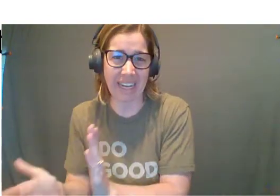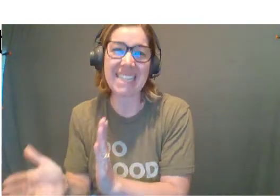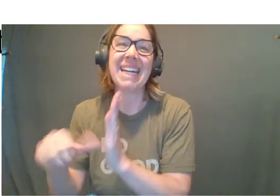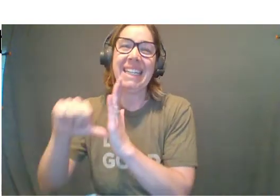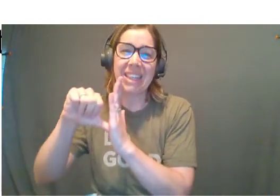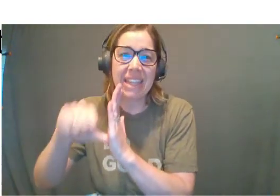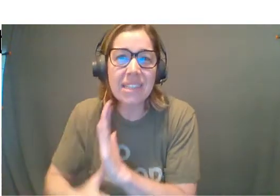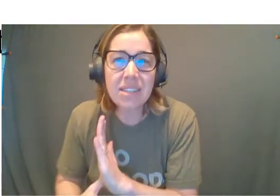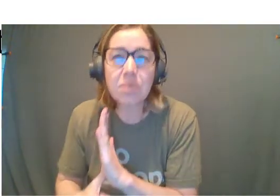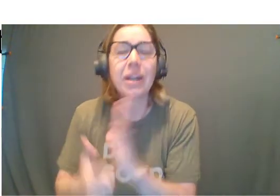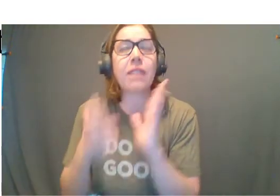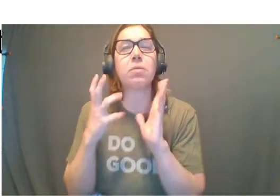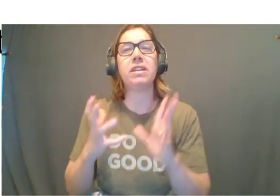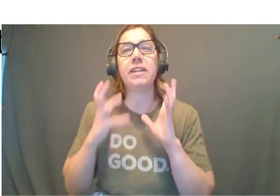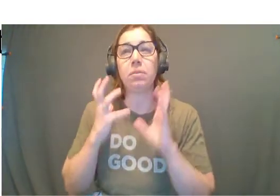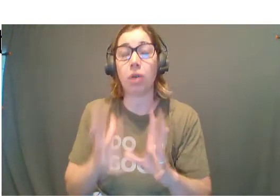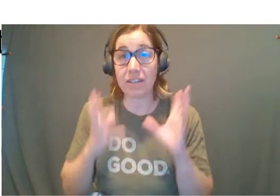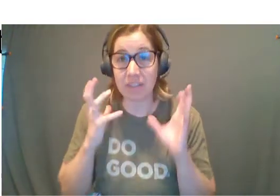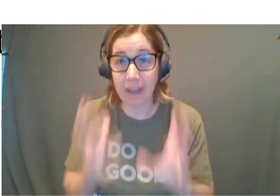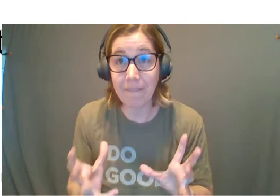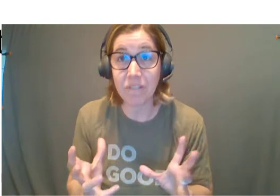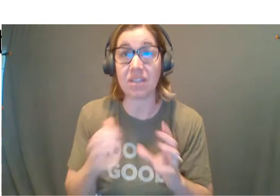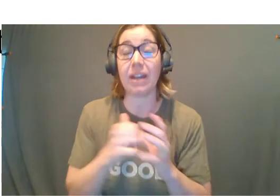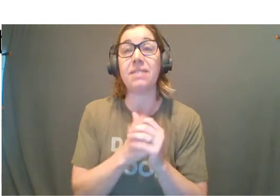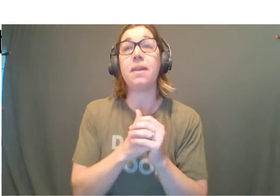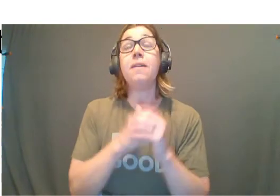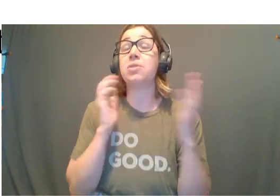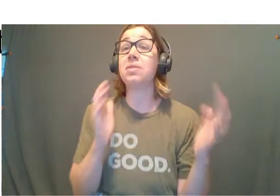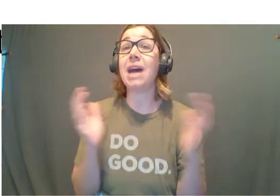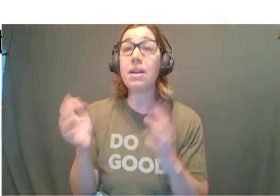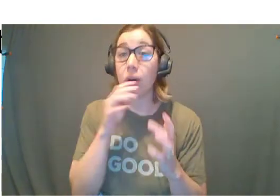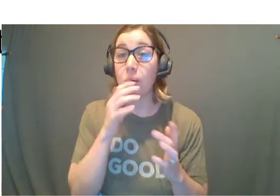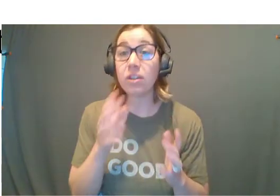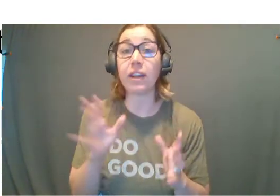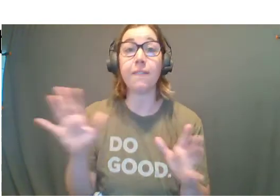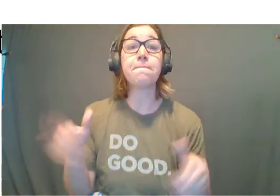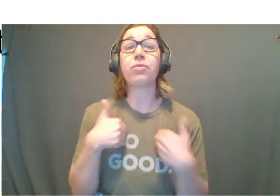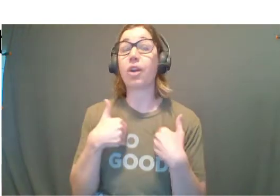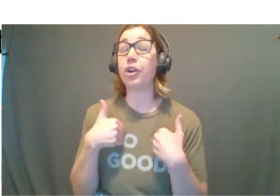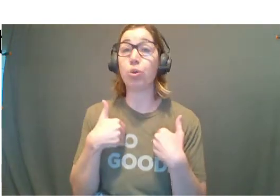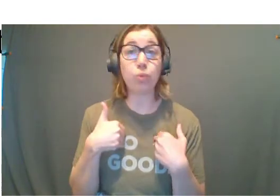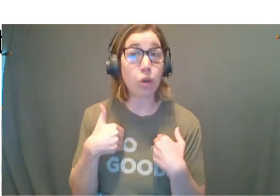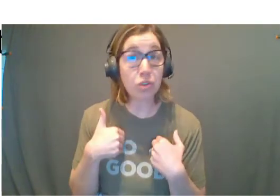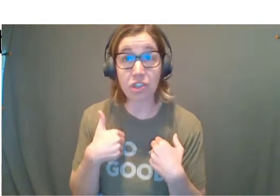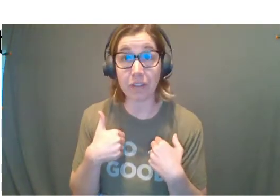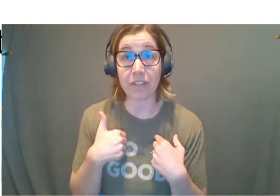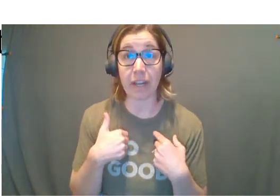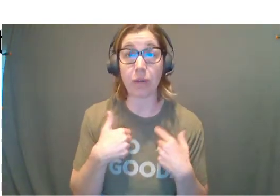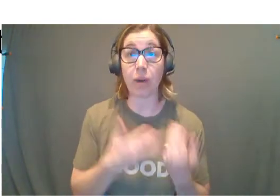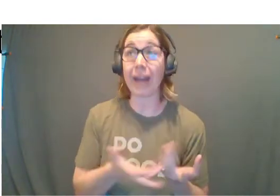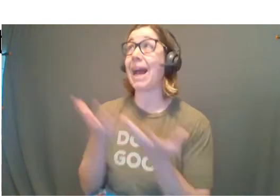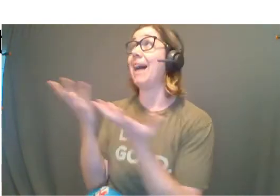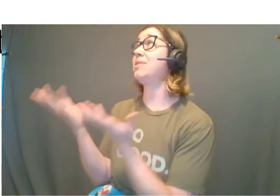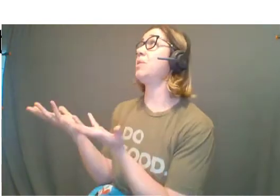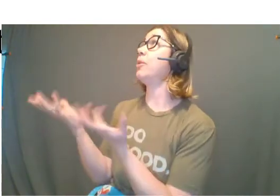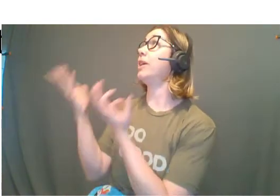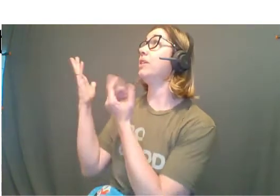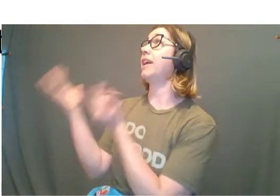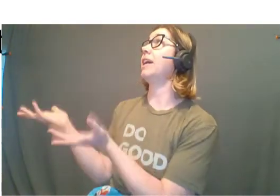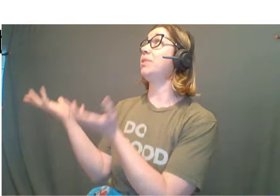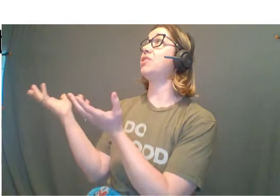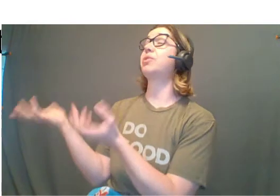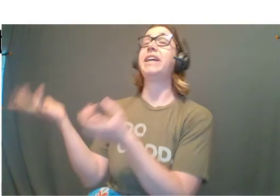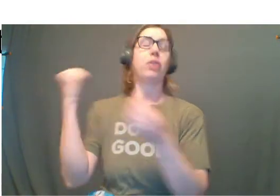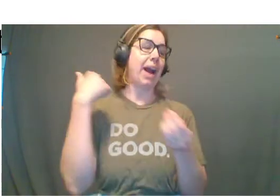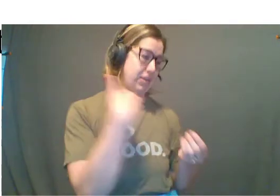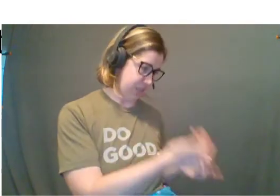different height. This is what I really want to emphasize. So not only are you role shifting, right, as the boy